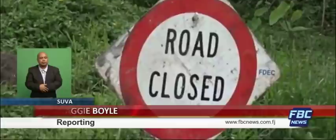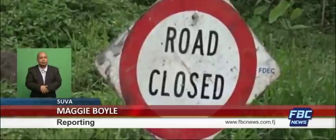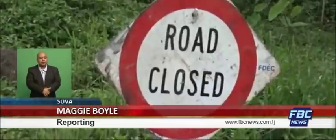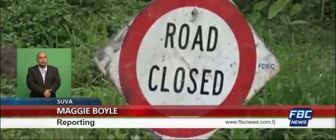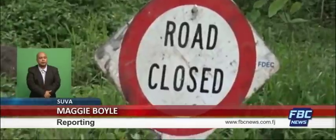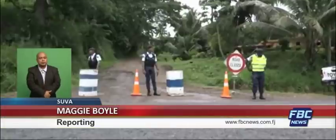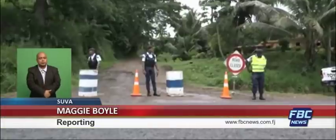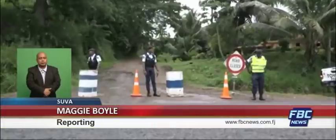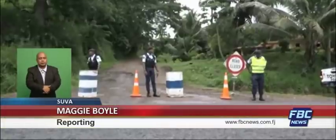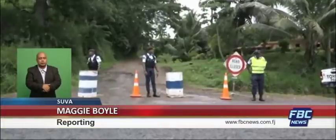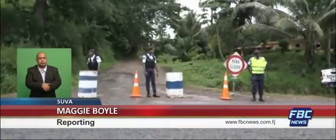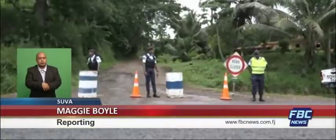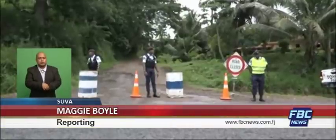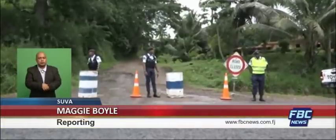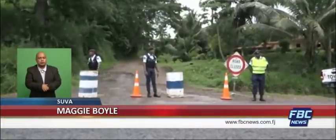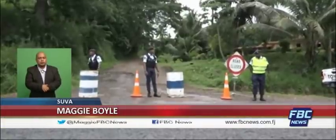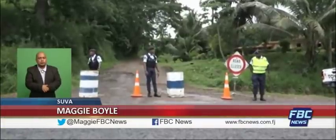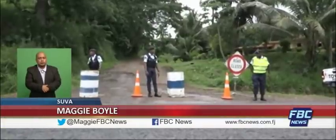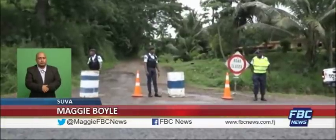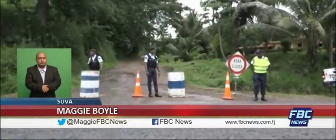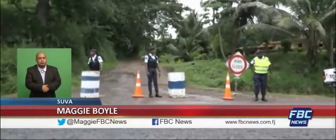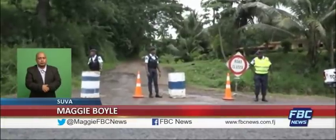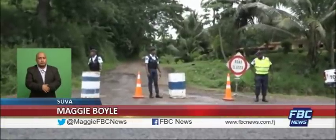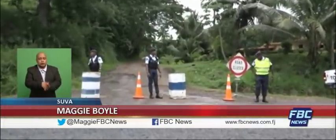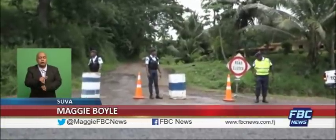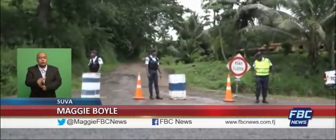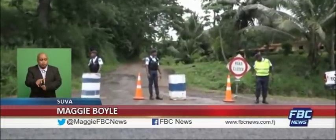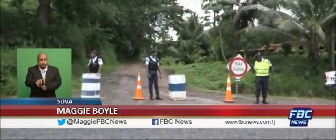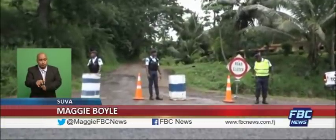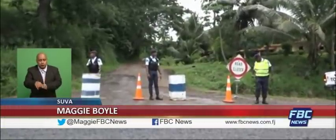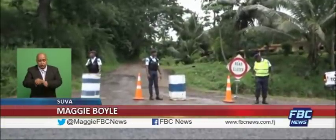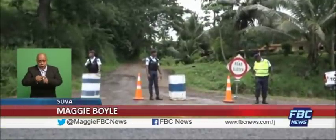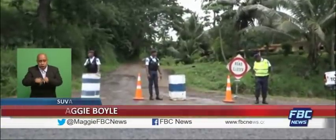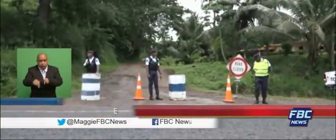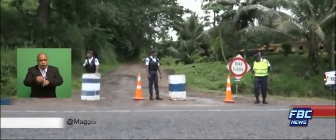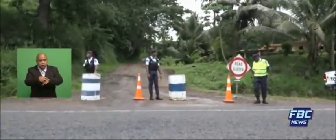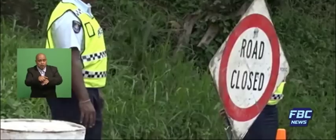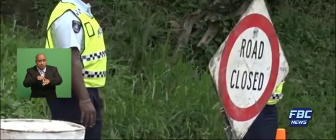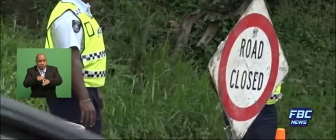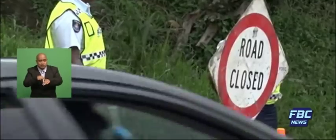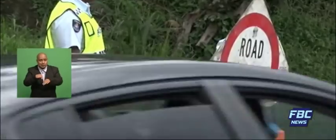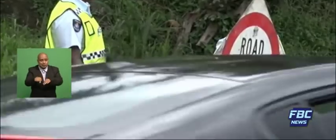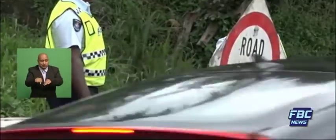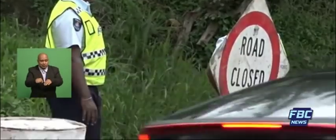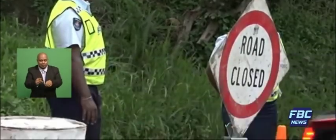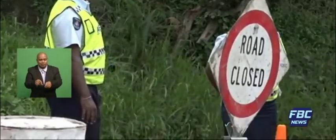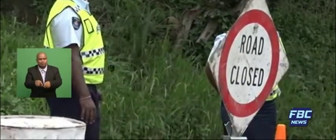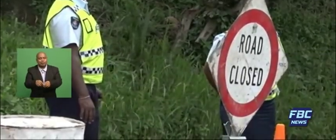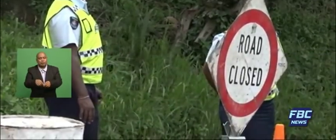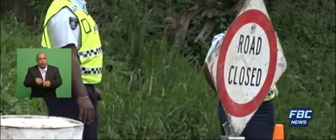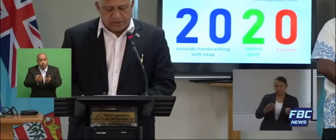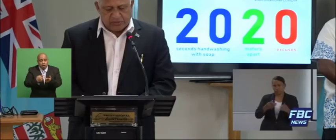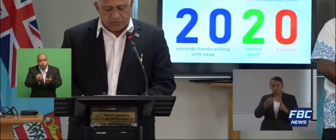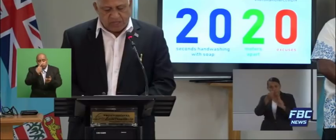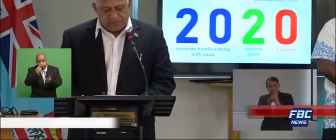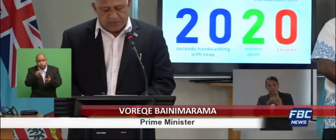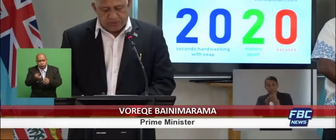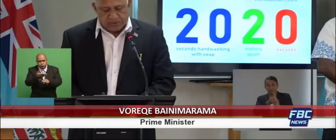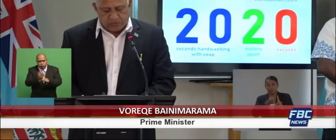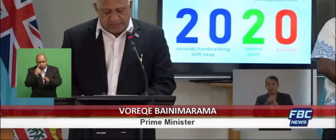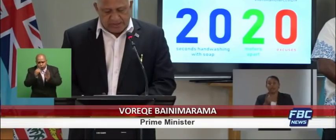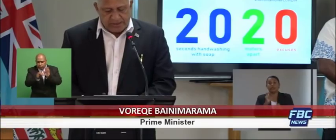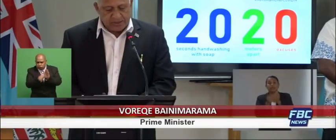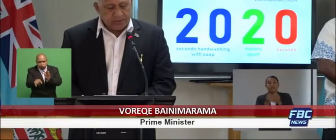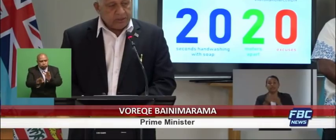It's not the Easter news anyone would want. Fiji recording yet another coronavirus case. After testing another 32